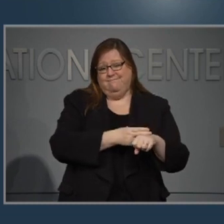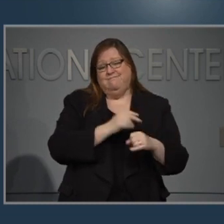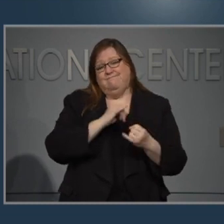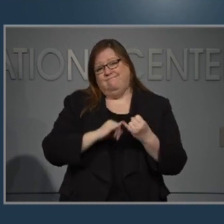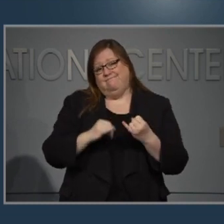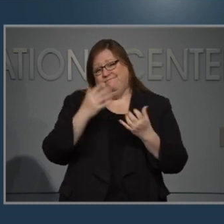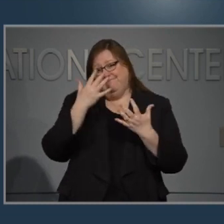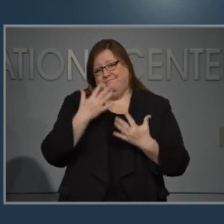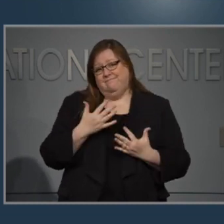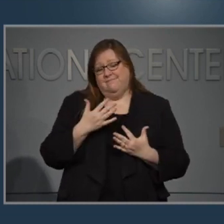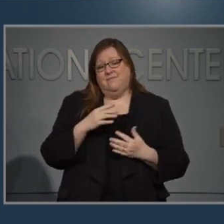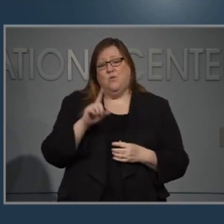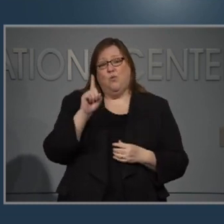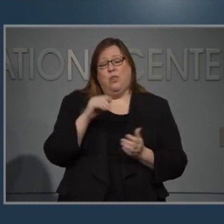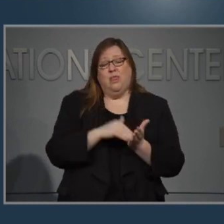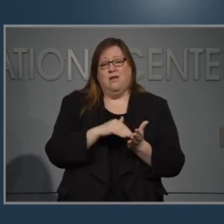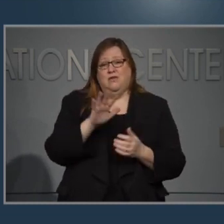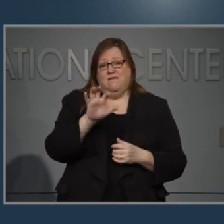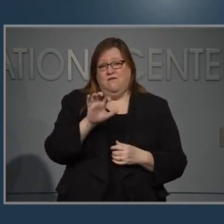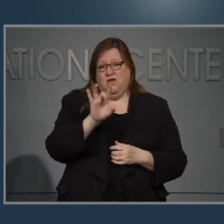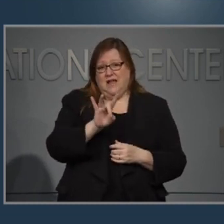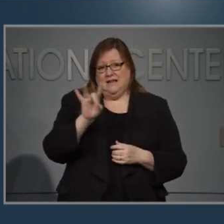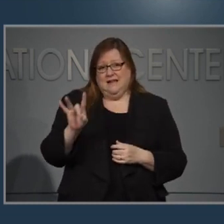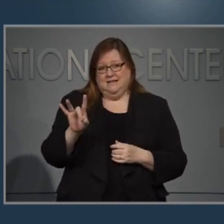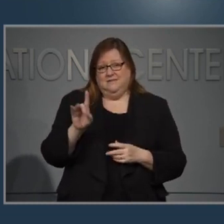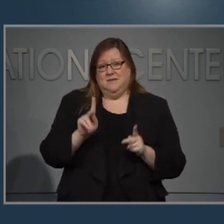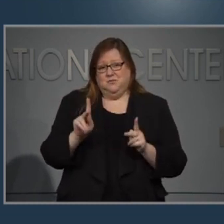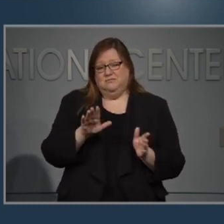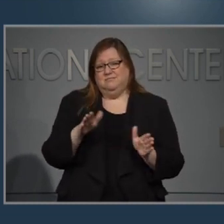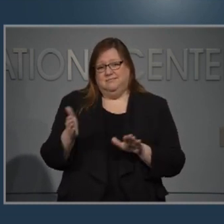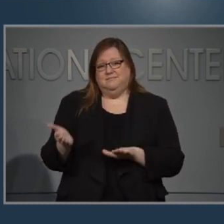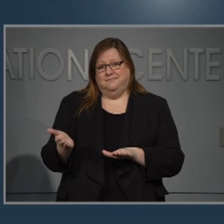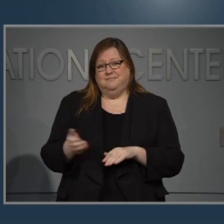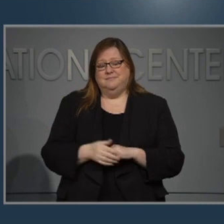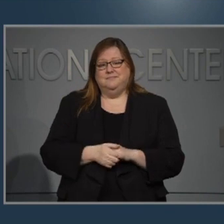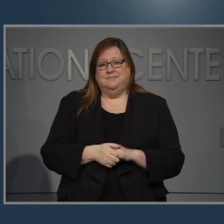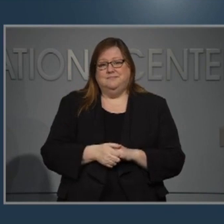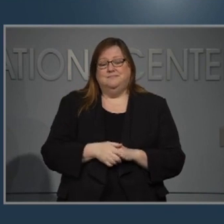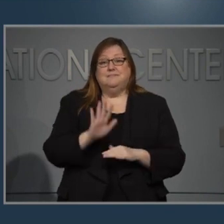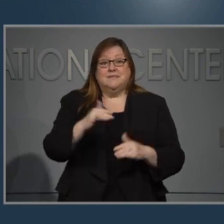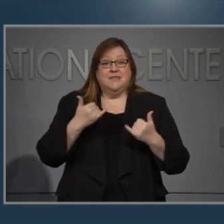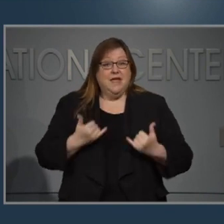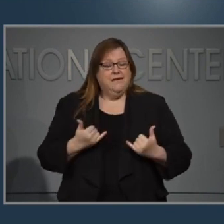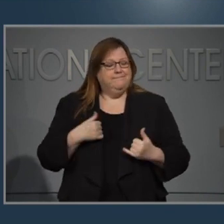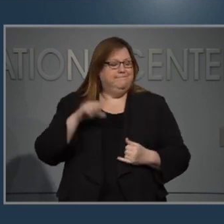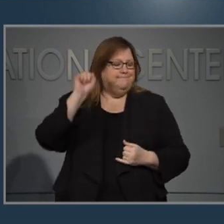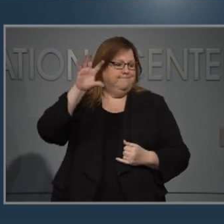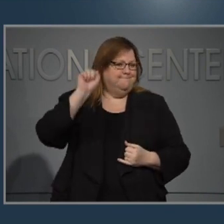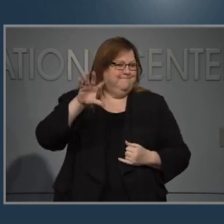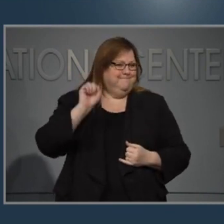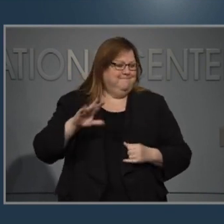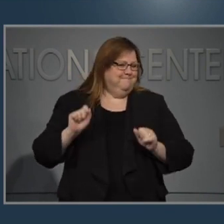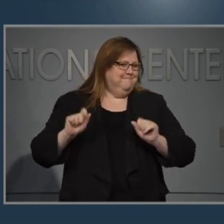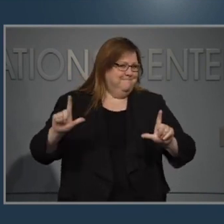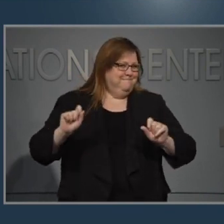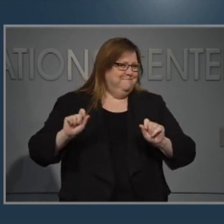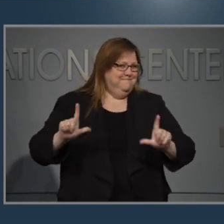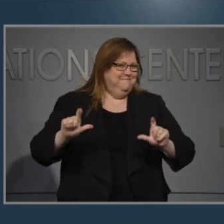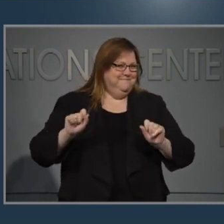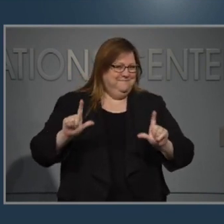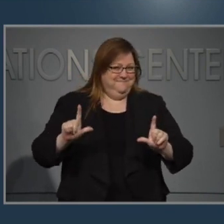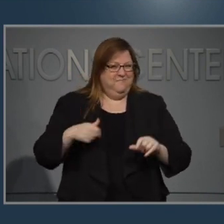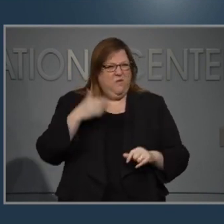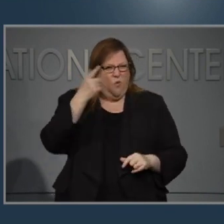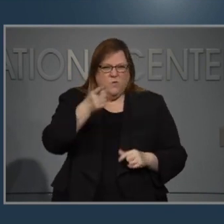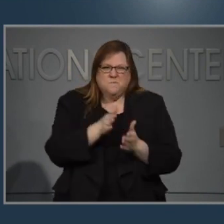deaths. So today is a data day. I know you've all been waiting all week for your favorite graphs and